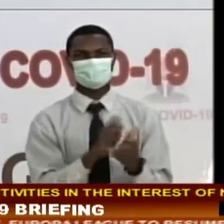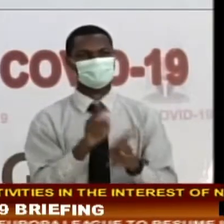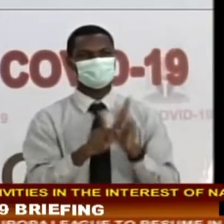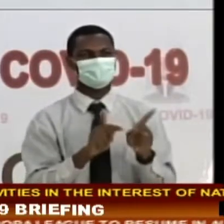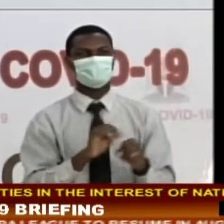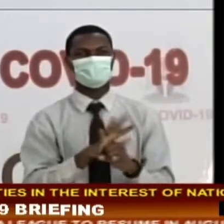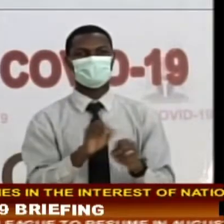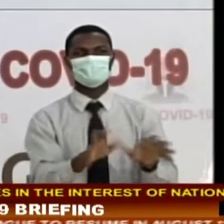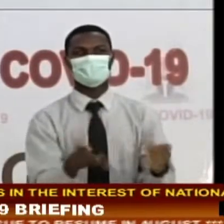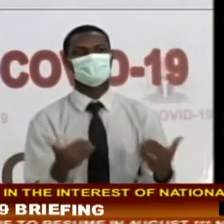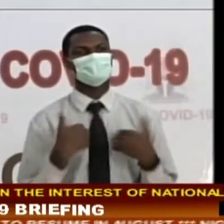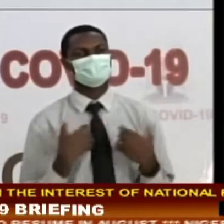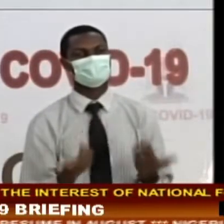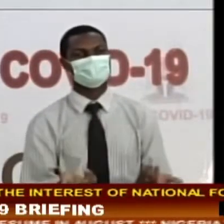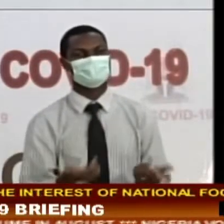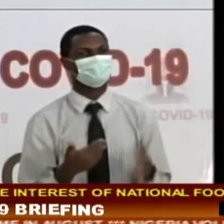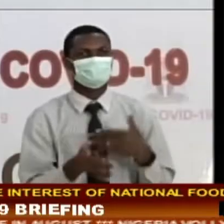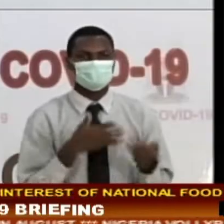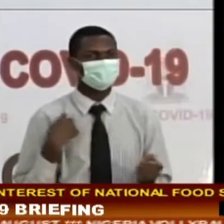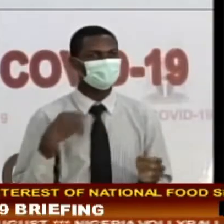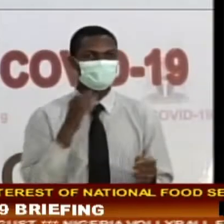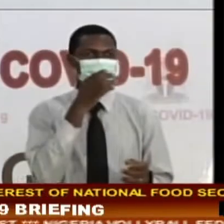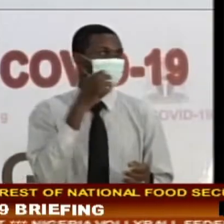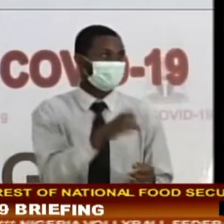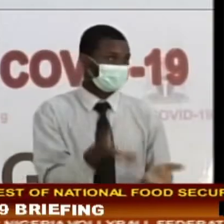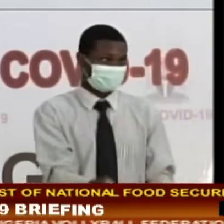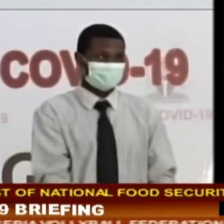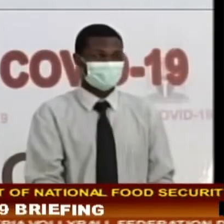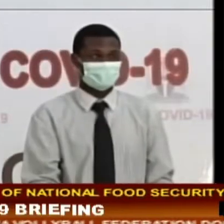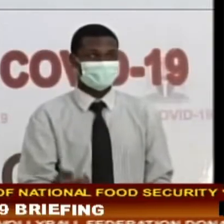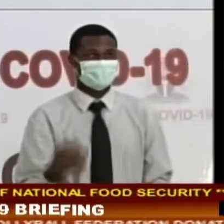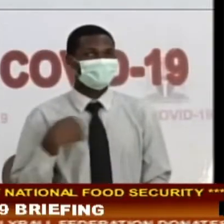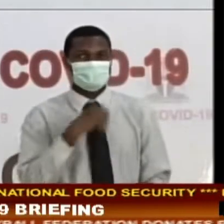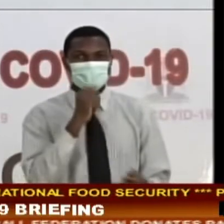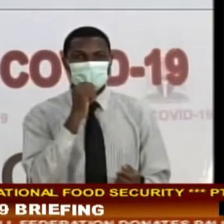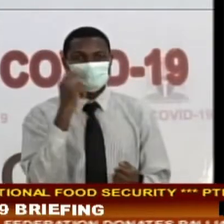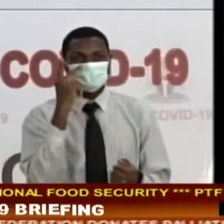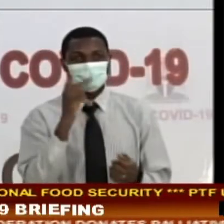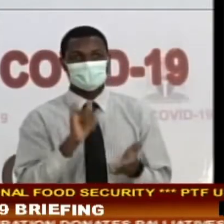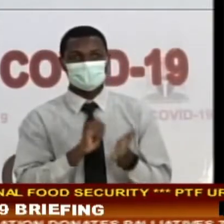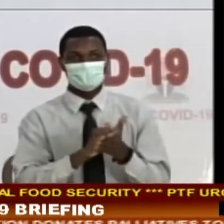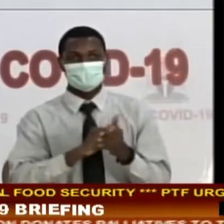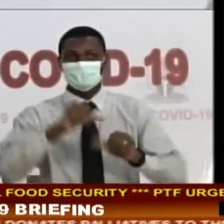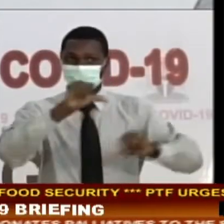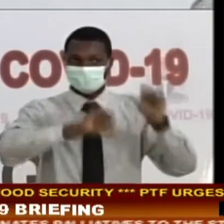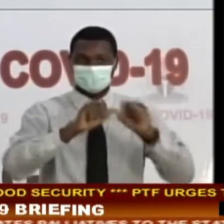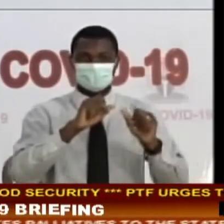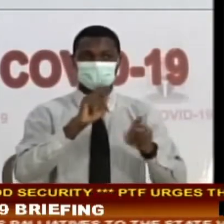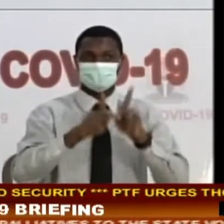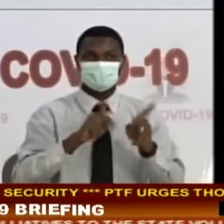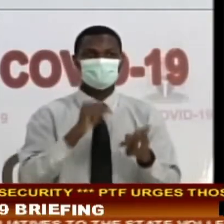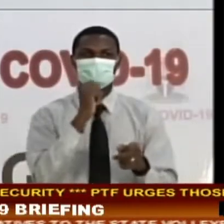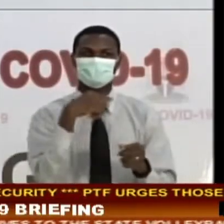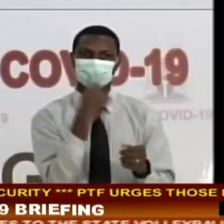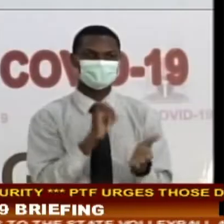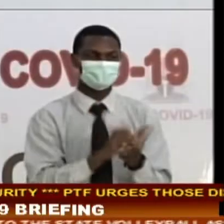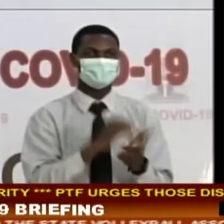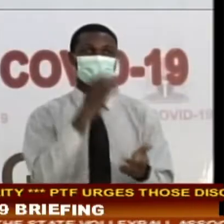a hot country there's also no scientific evidence to show that Corona virus cannot survive in hot